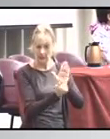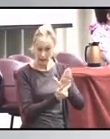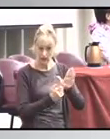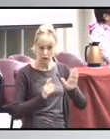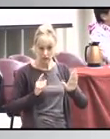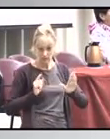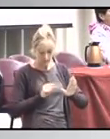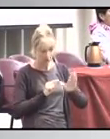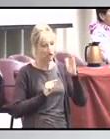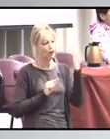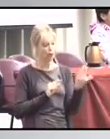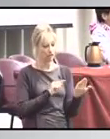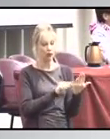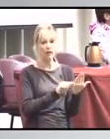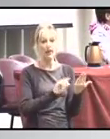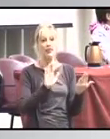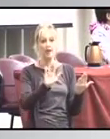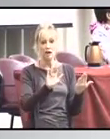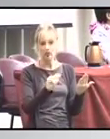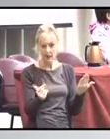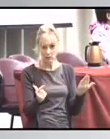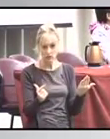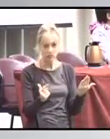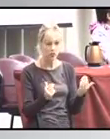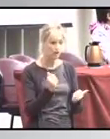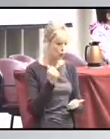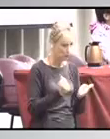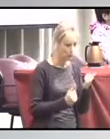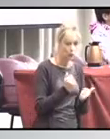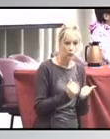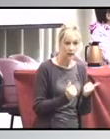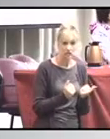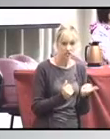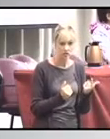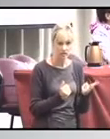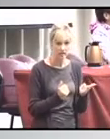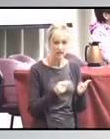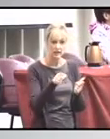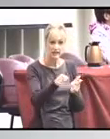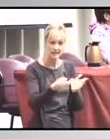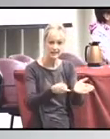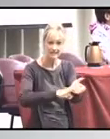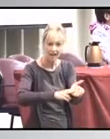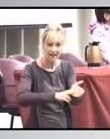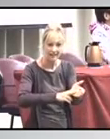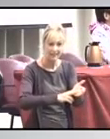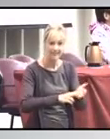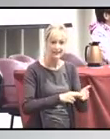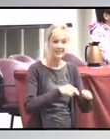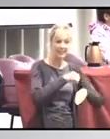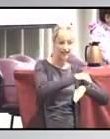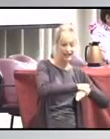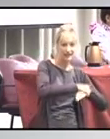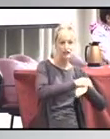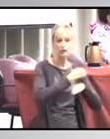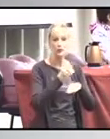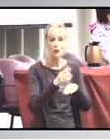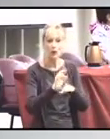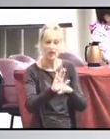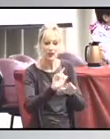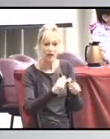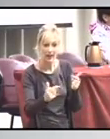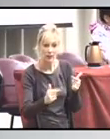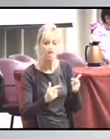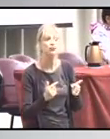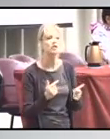significance, and the other language in the other side, which side do you have the client sign? So there are all kinds of protocol and procedures you're going to